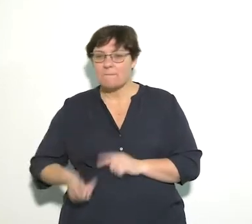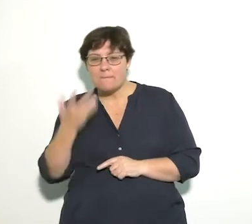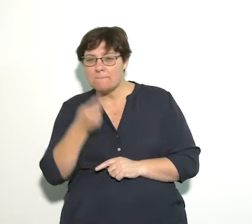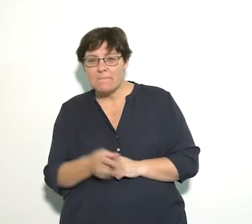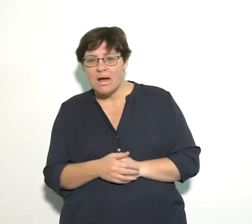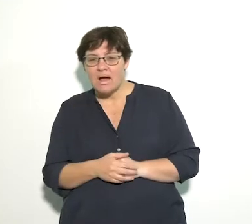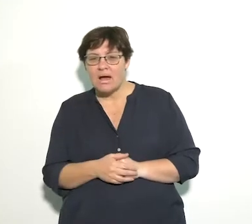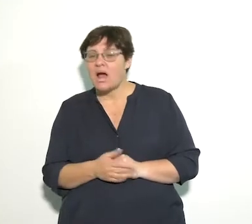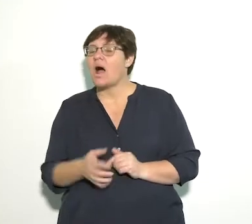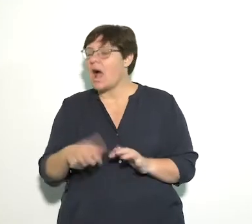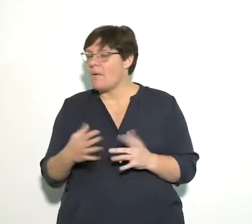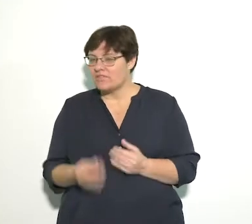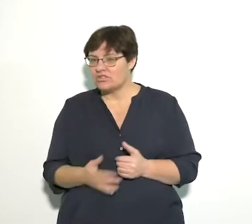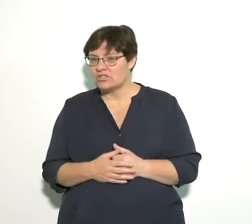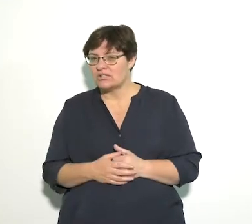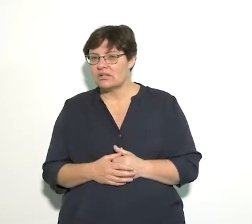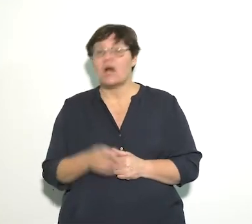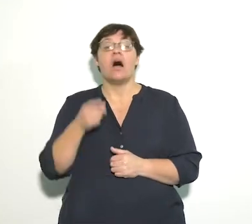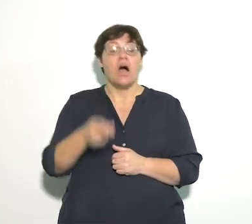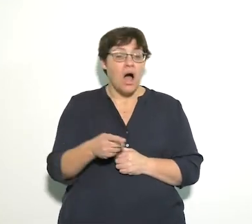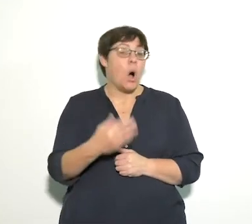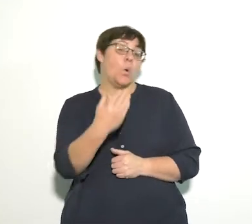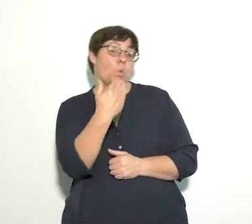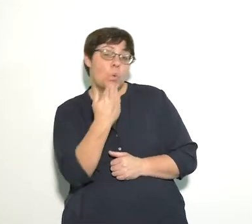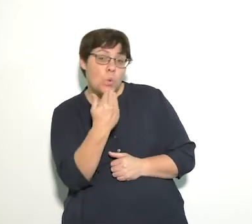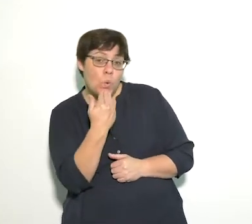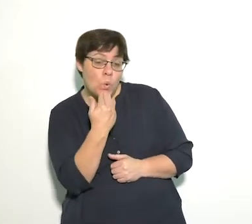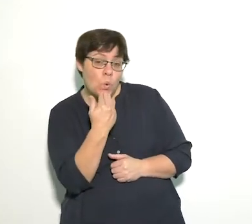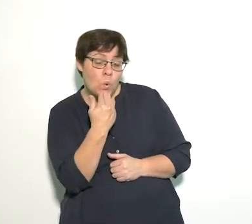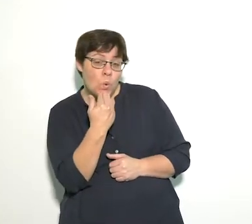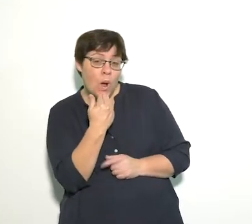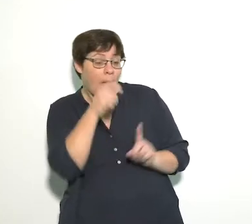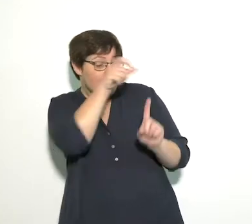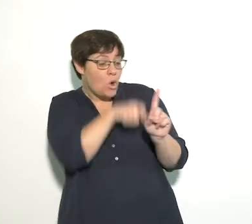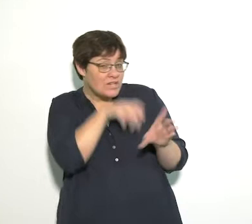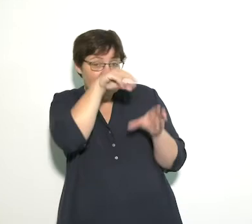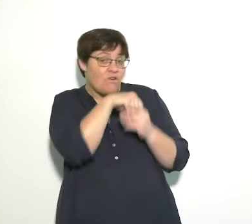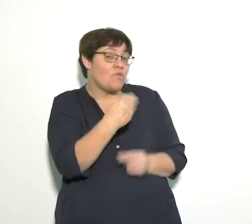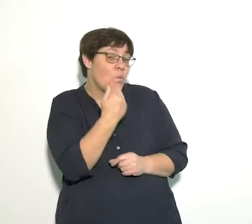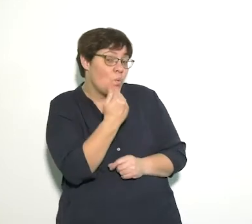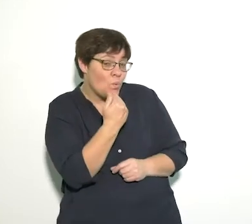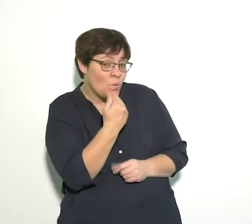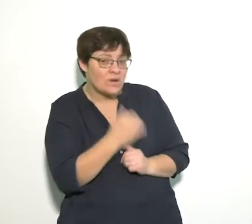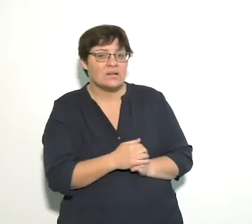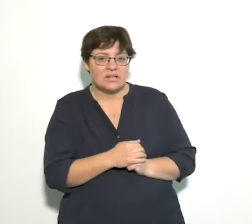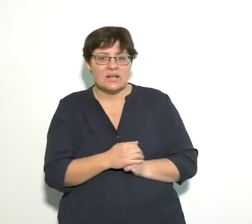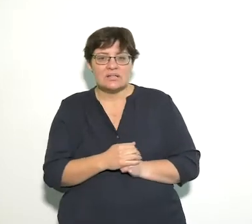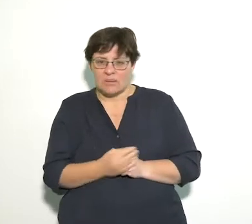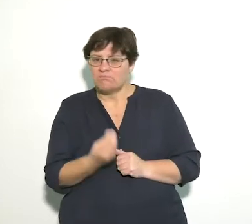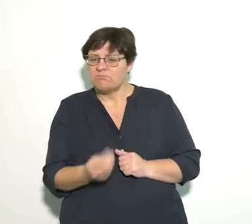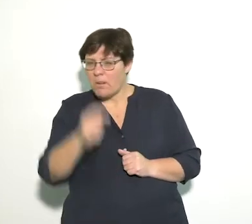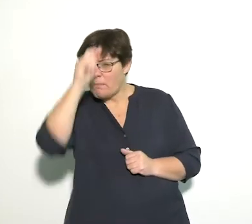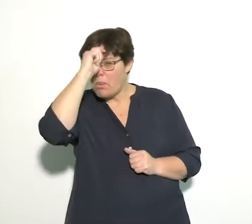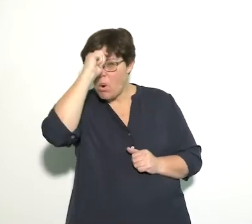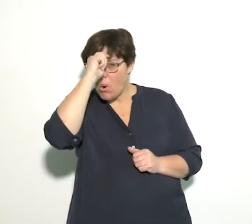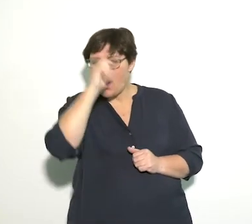spin for one more. I've had how. Let me try again. Who? Who does the story involve? I'm going to say it's a